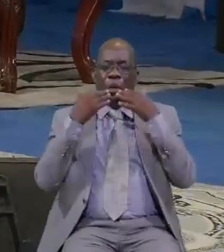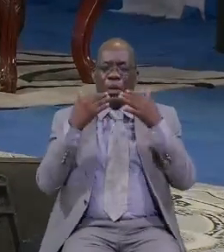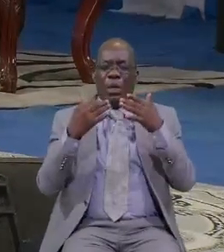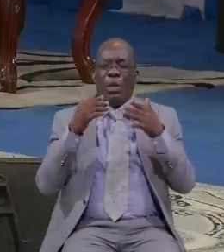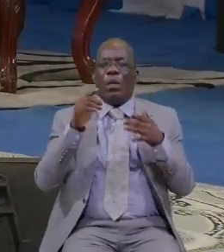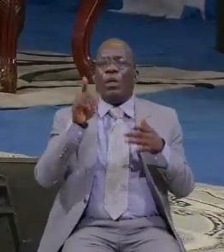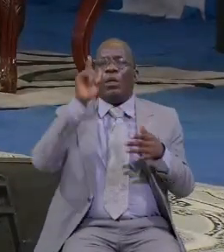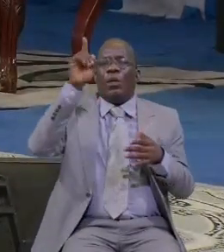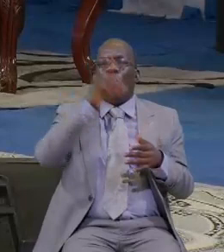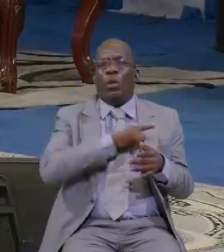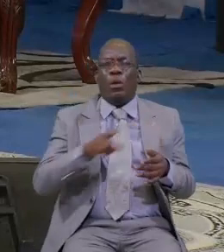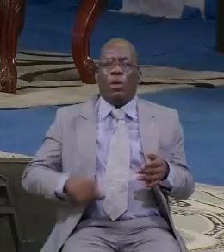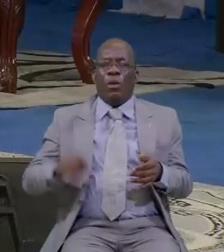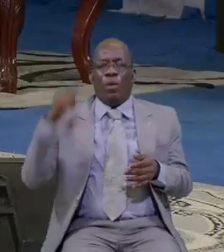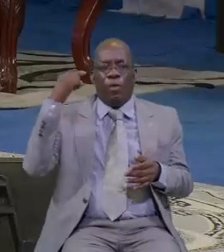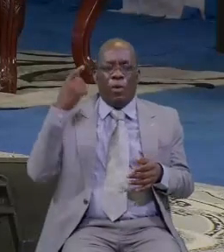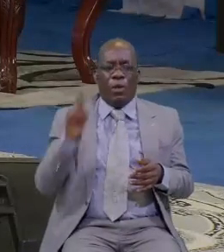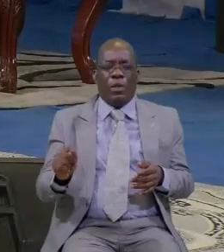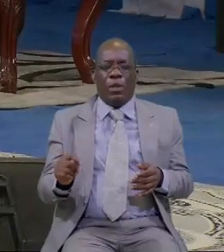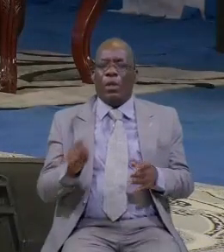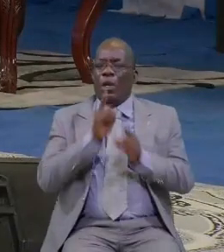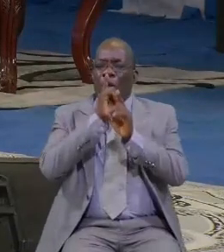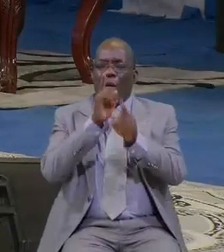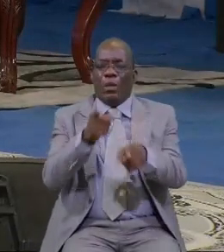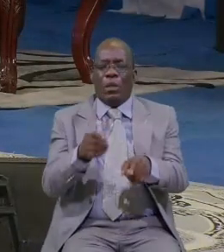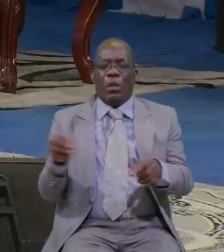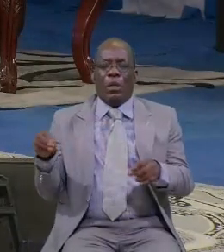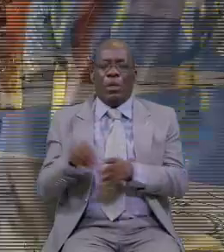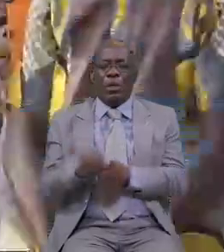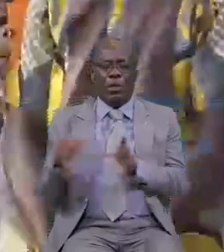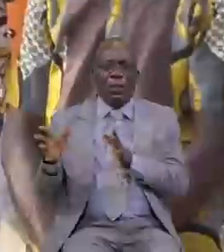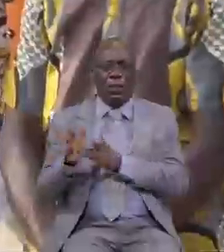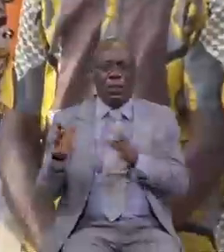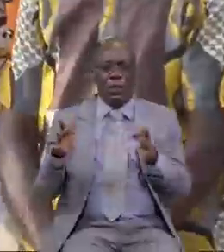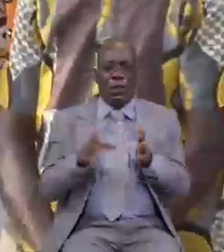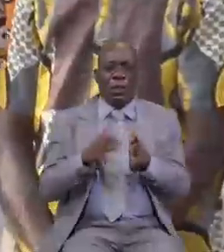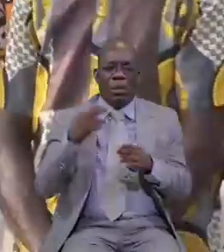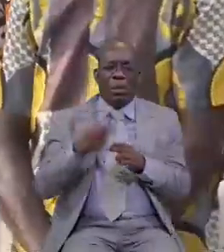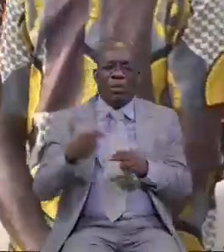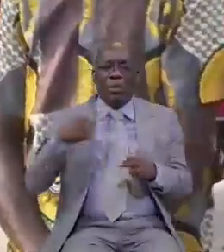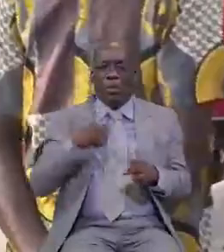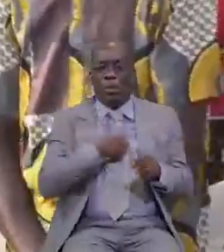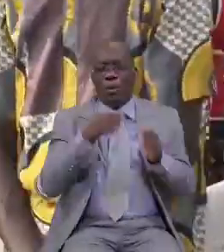answer. In Jesus' name, we pray.